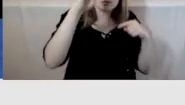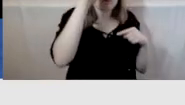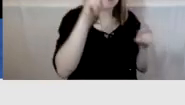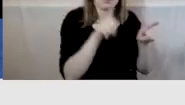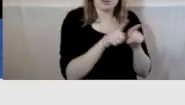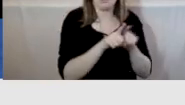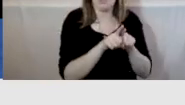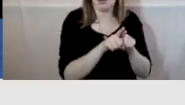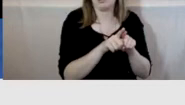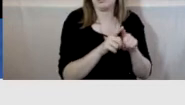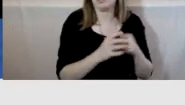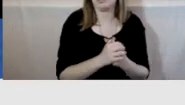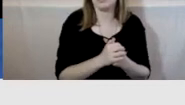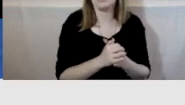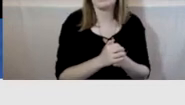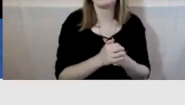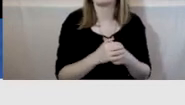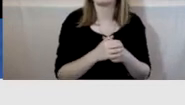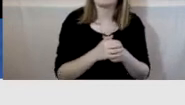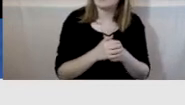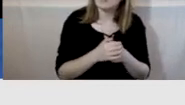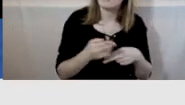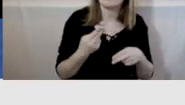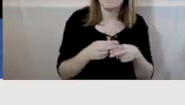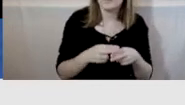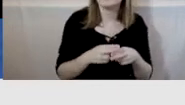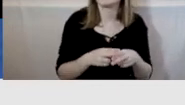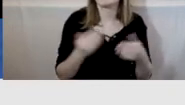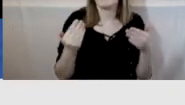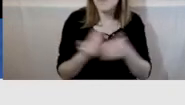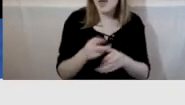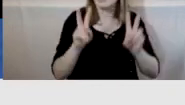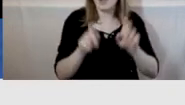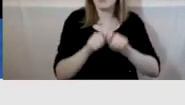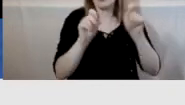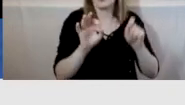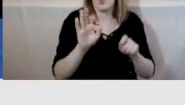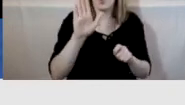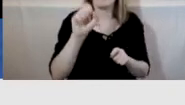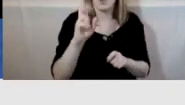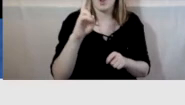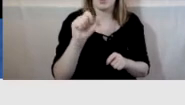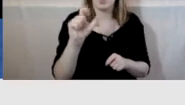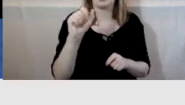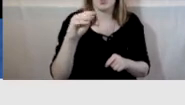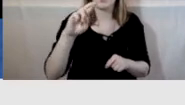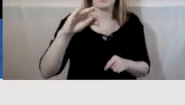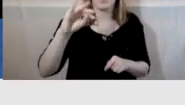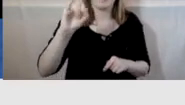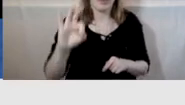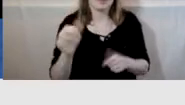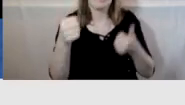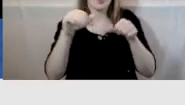level, and here we came again back to baccalaureate and the good things